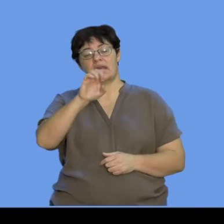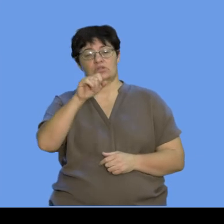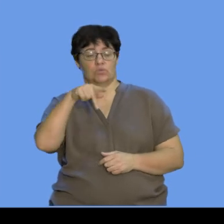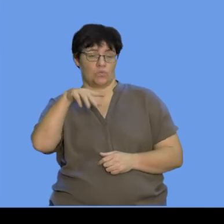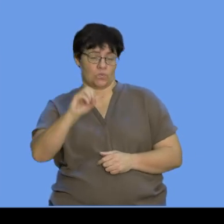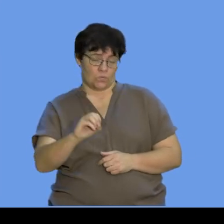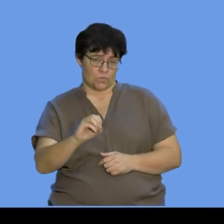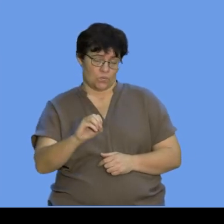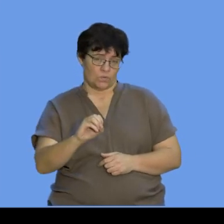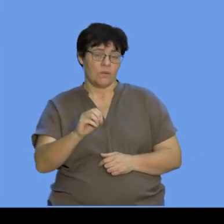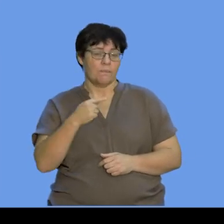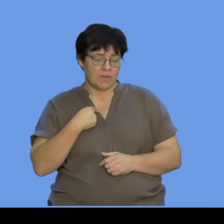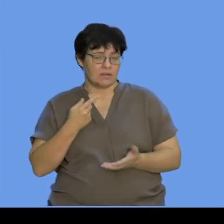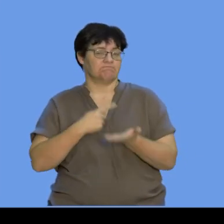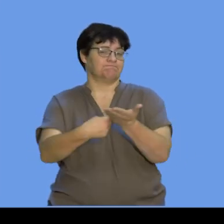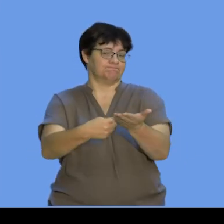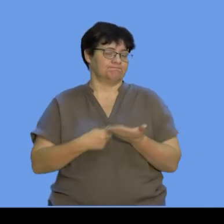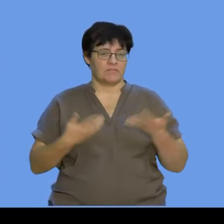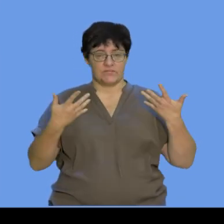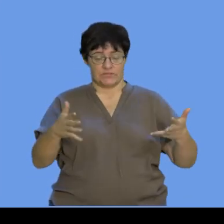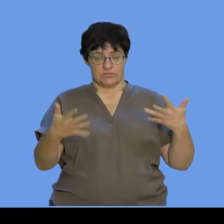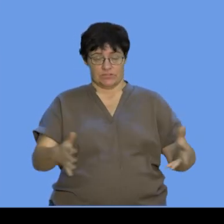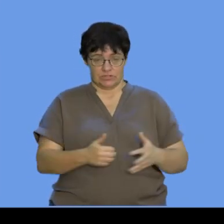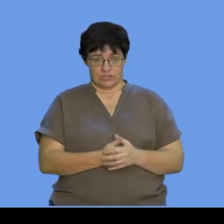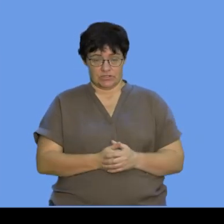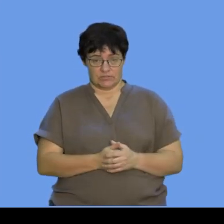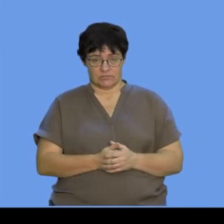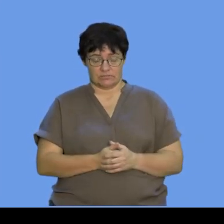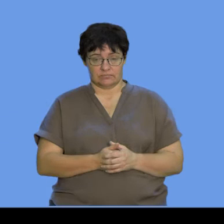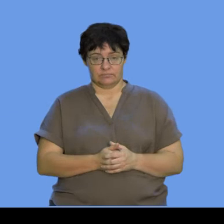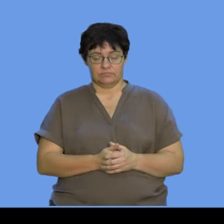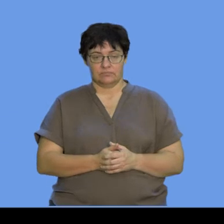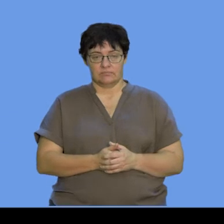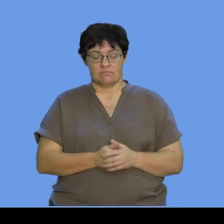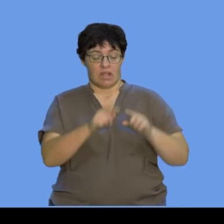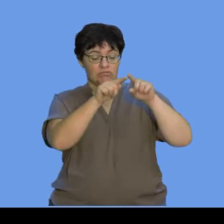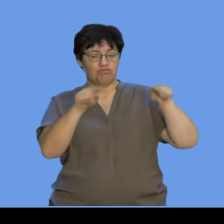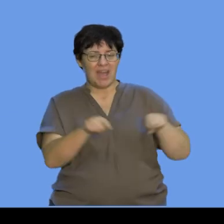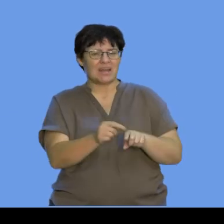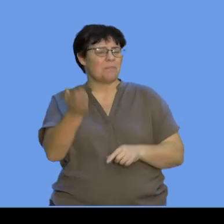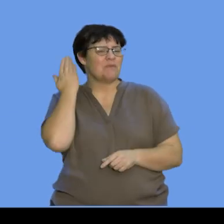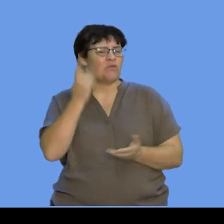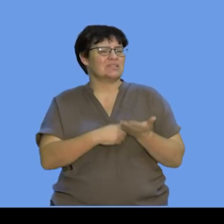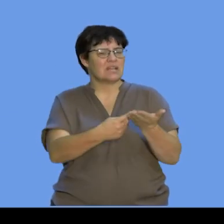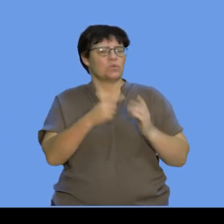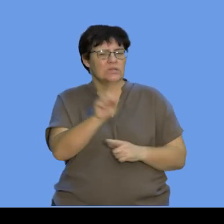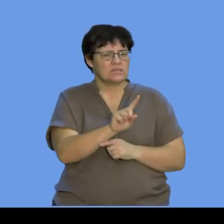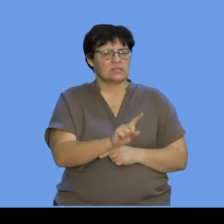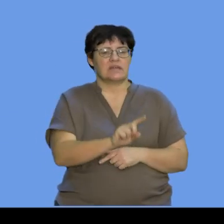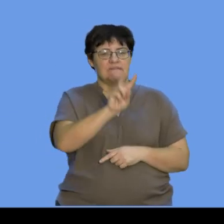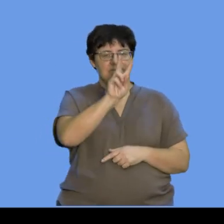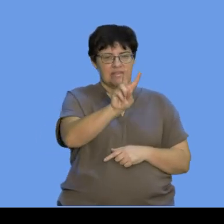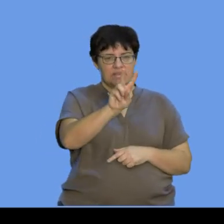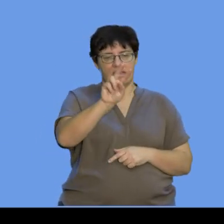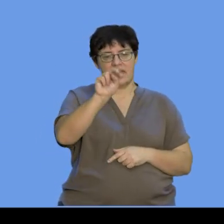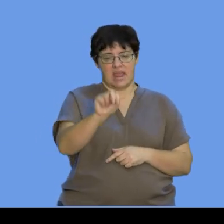the ratios that I've actually spoken about, right? So remember the triangles that we spoke about was